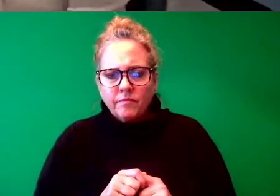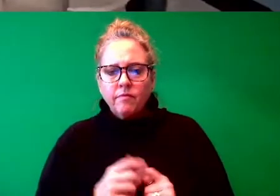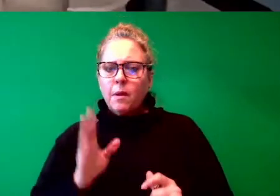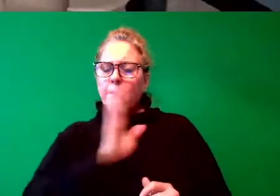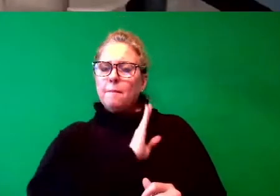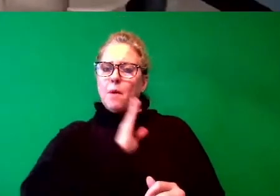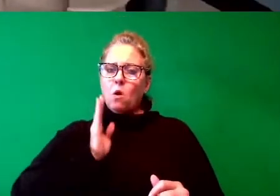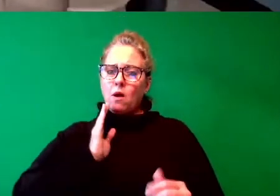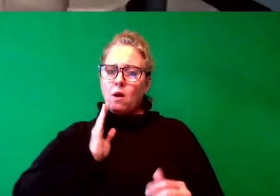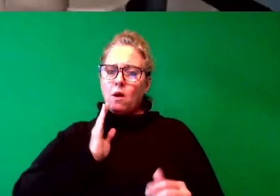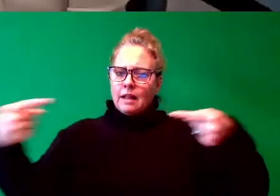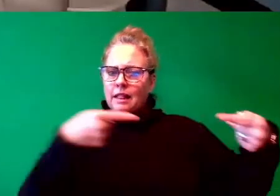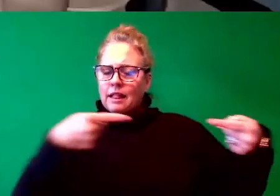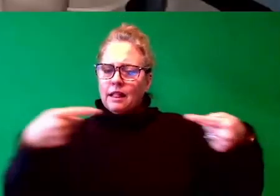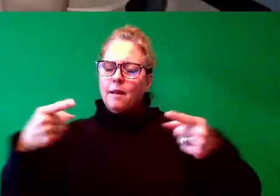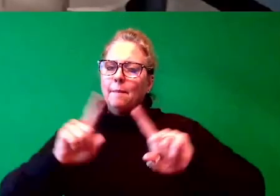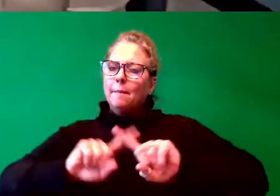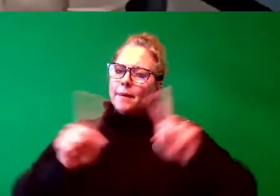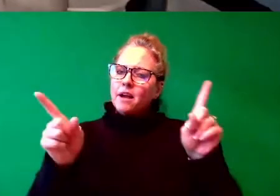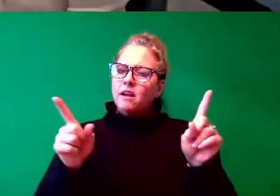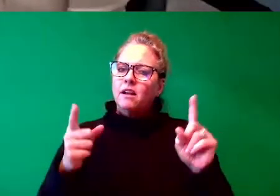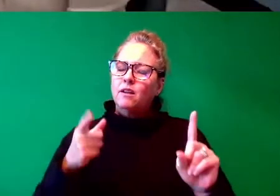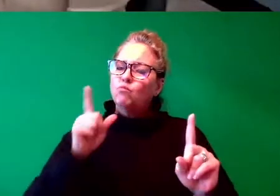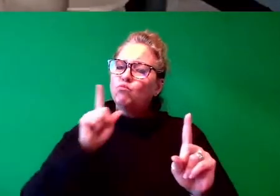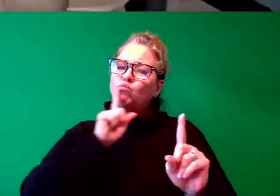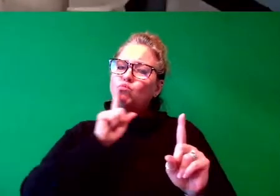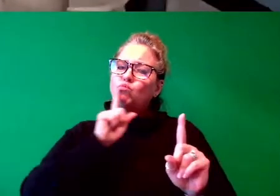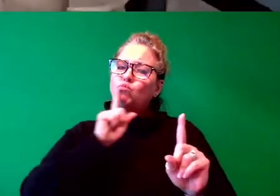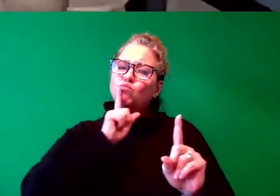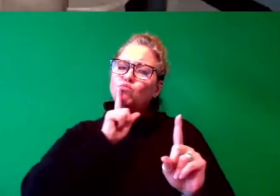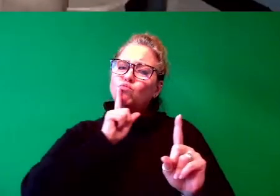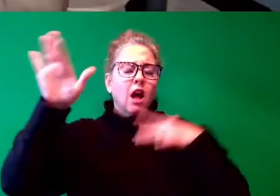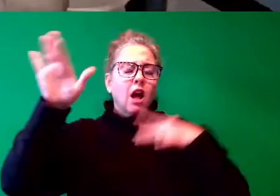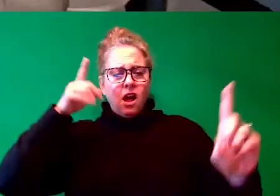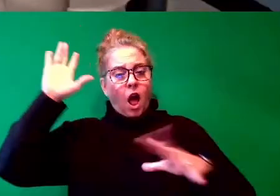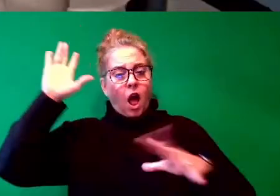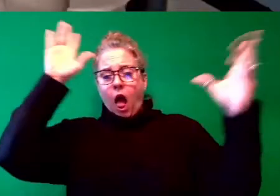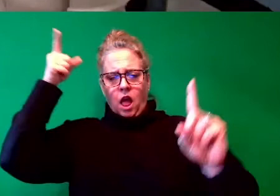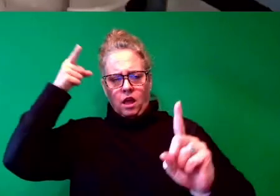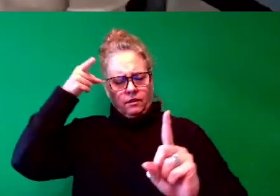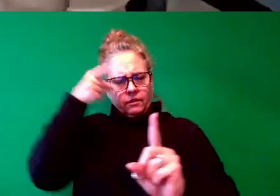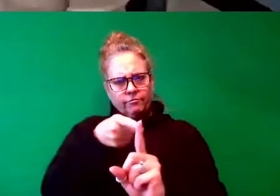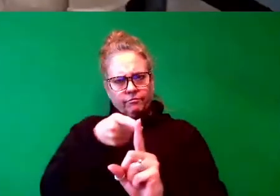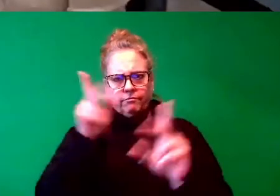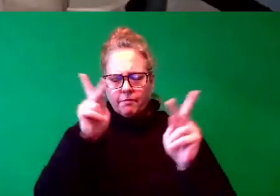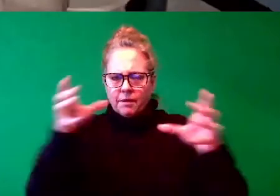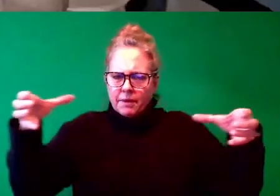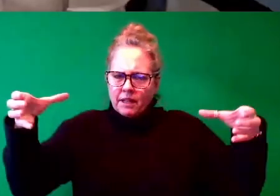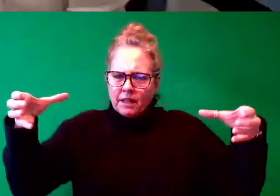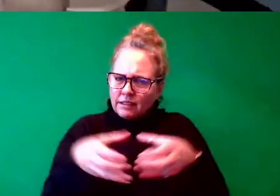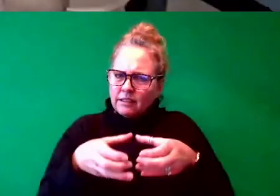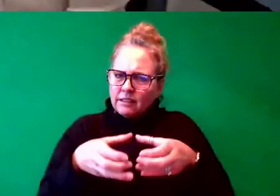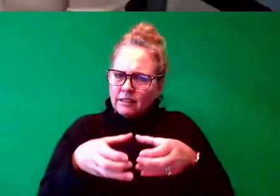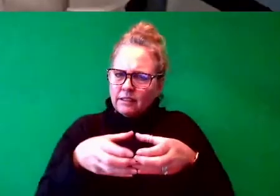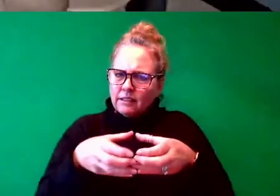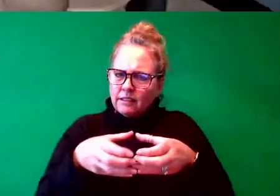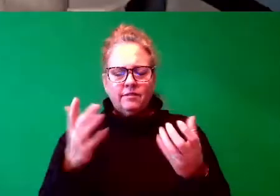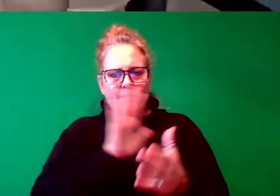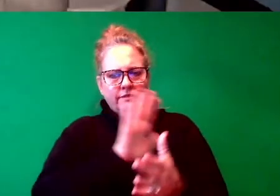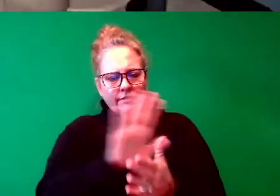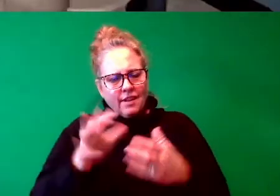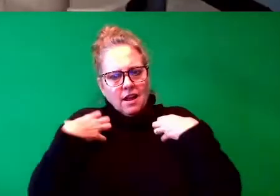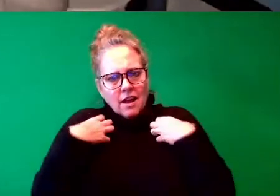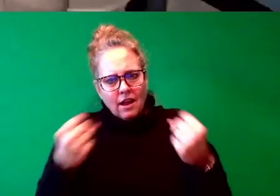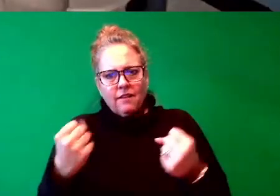with tremendously important roles, it is about the public and the public's health. And I've been sitting here looking at that screen the whole